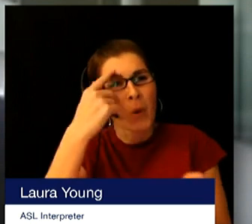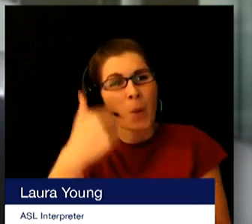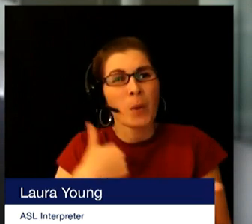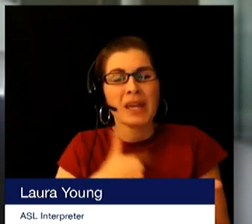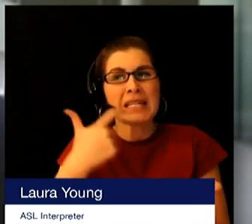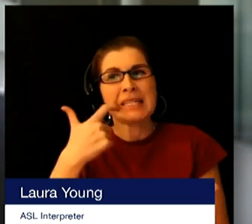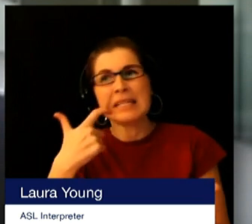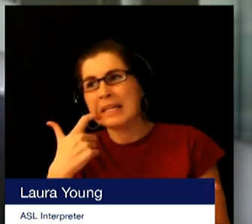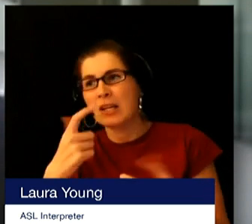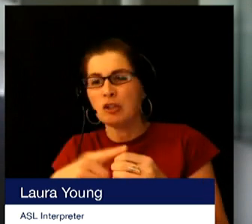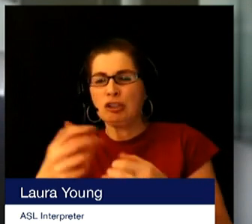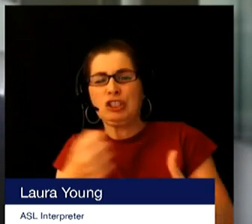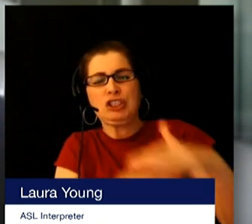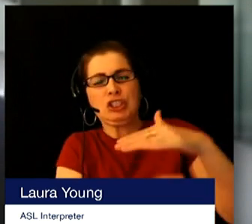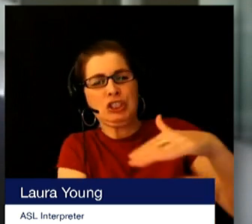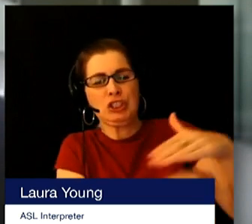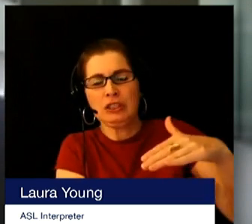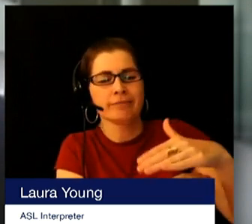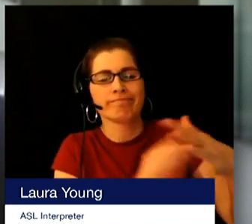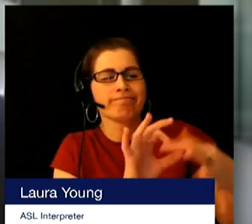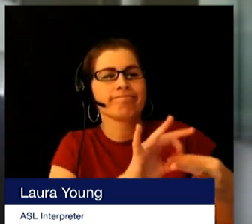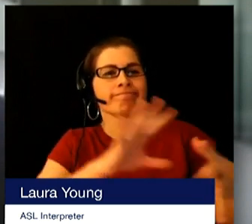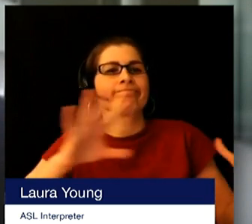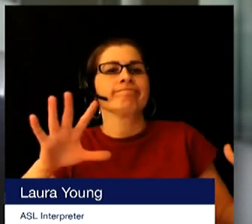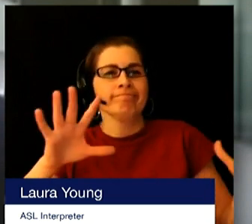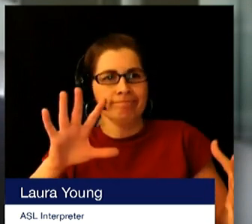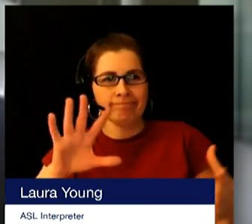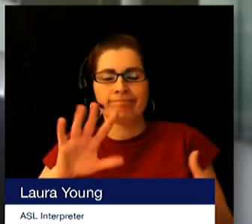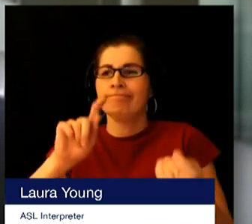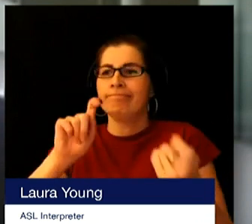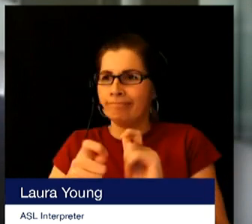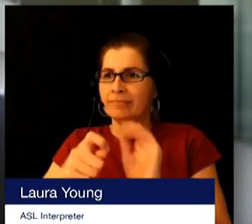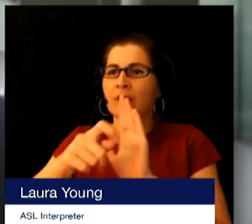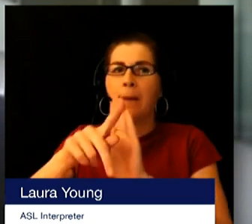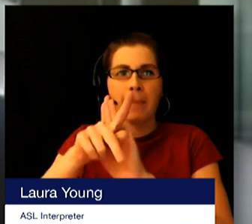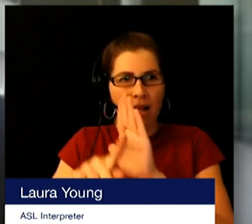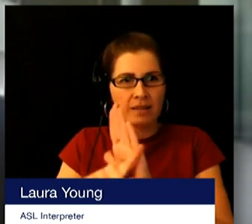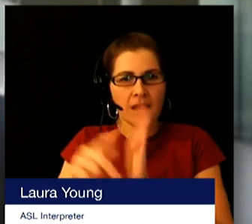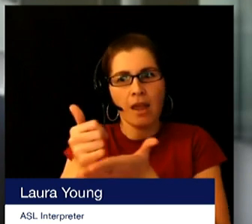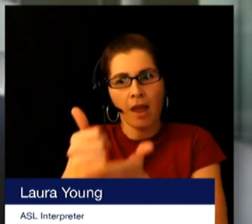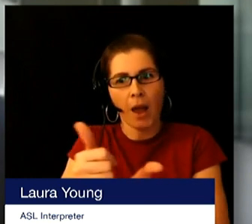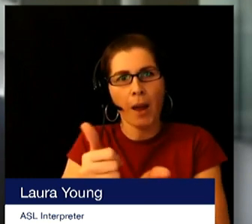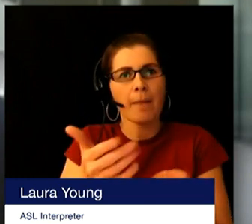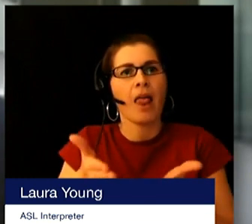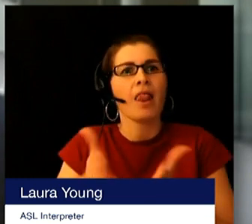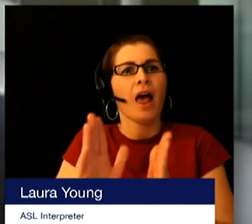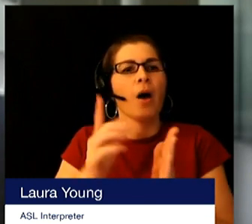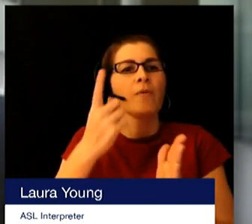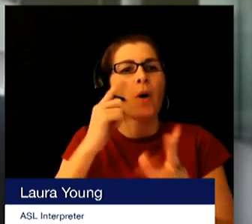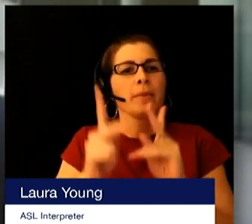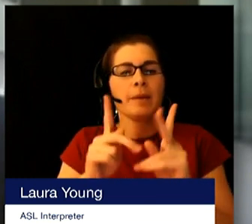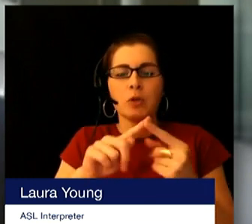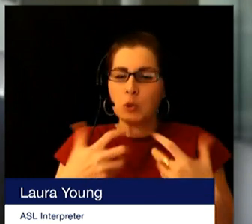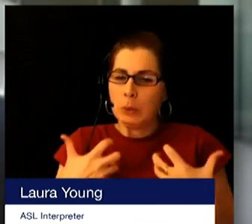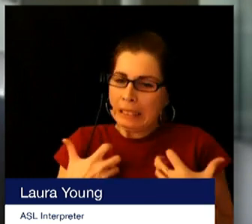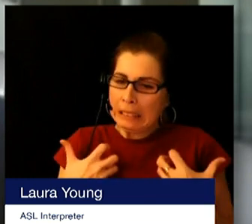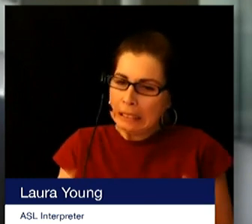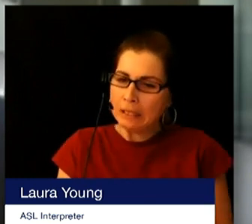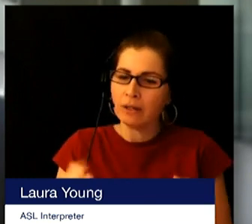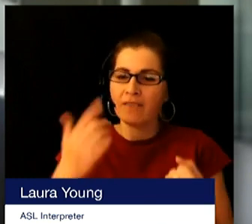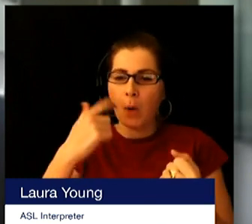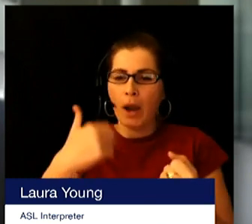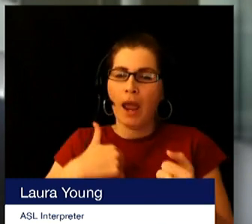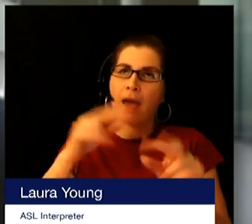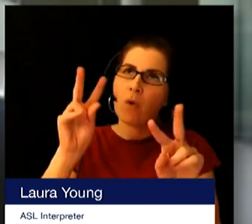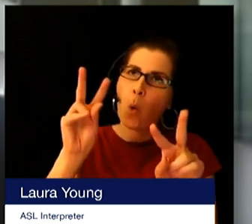mass incarceration and move towards redemption and policies that actually allow for healing and for hope.